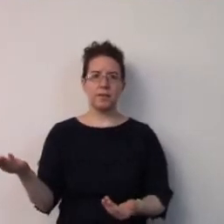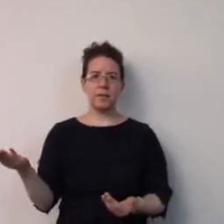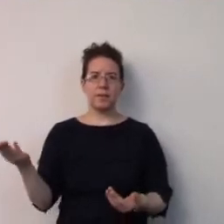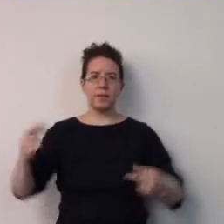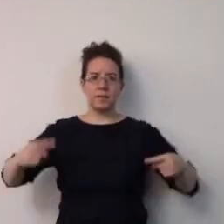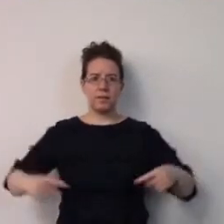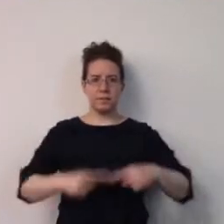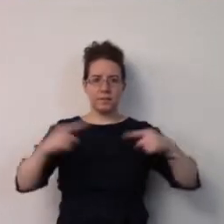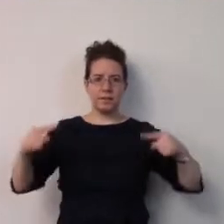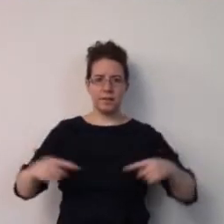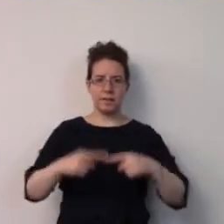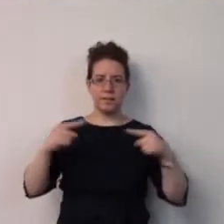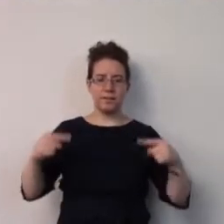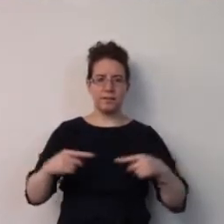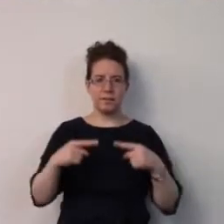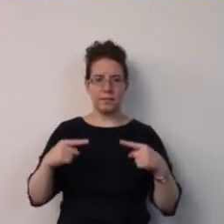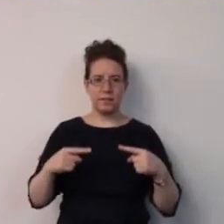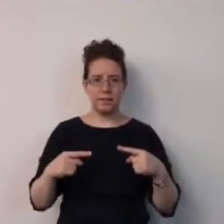but